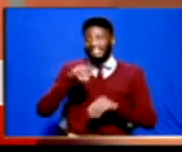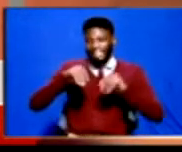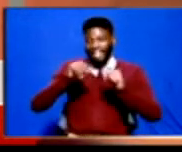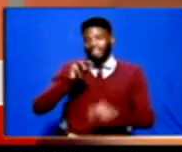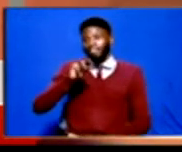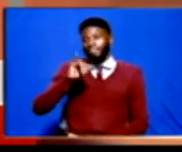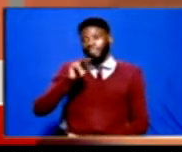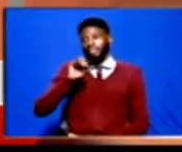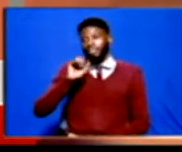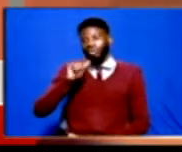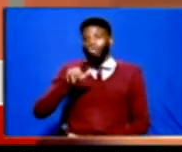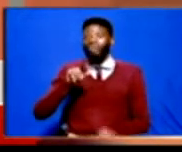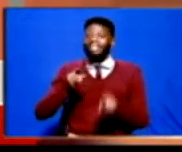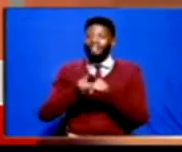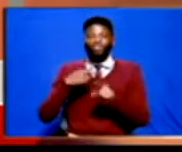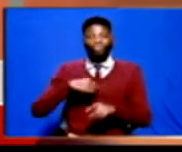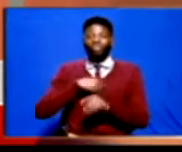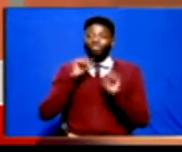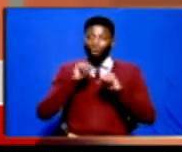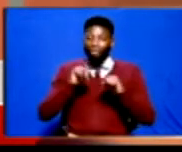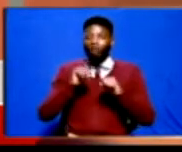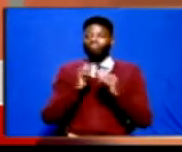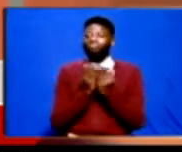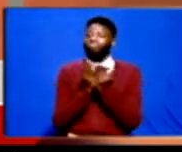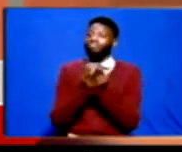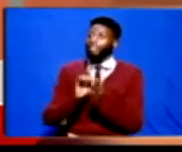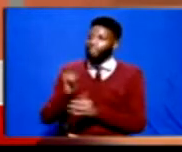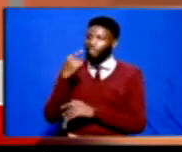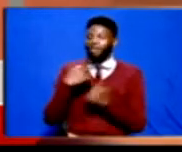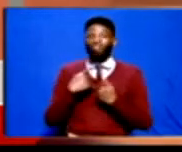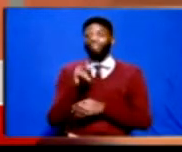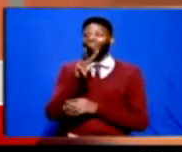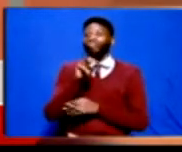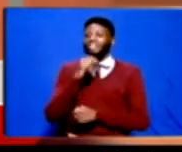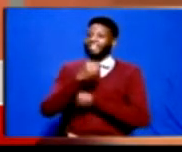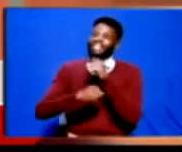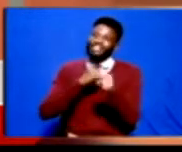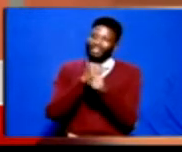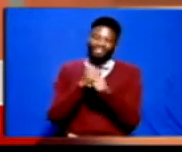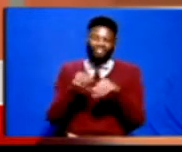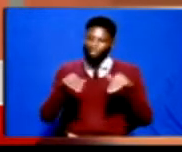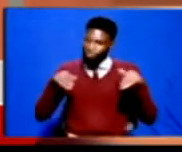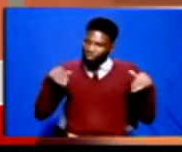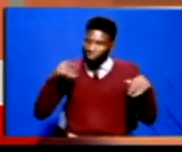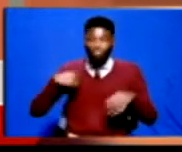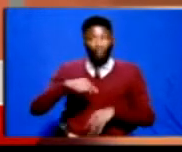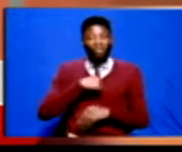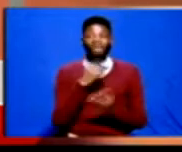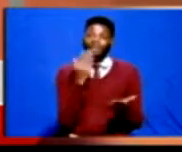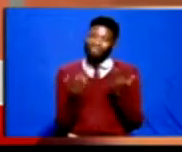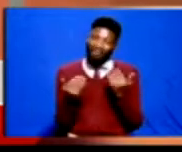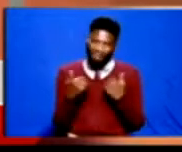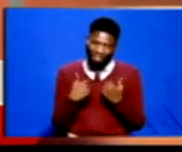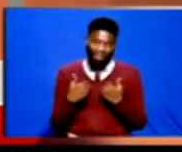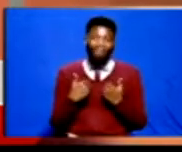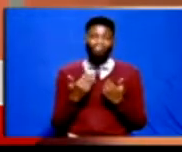actually extract and even ship our first shipment. It was almost 20 years in the making. Mm-hmm. So in as much as we might have some good